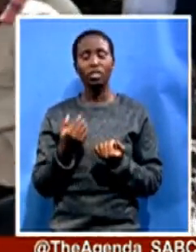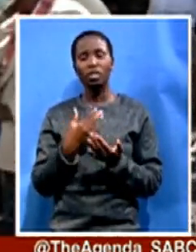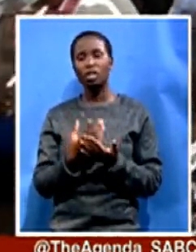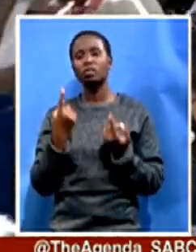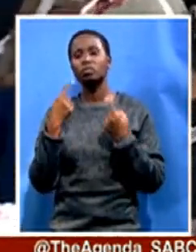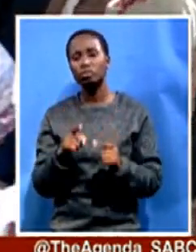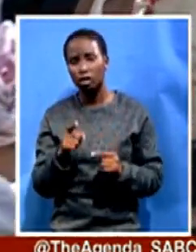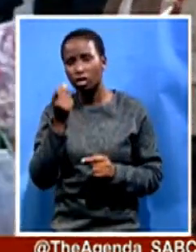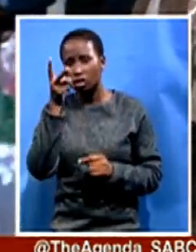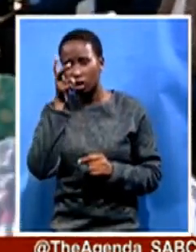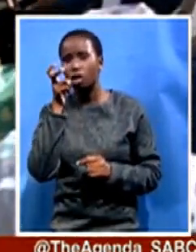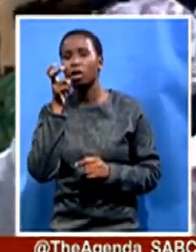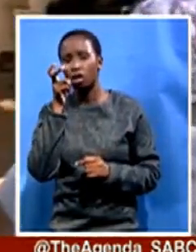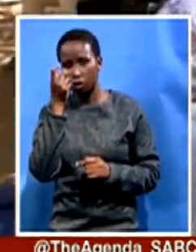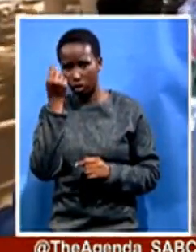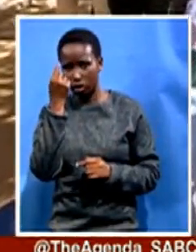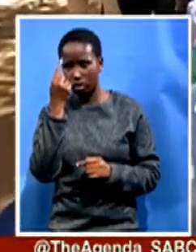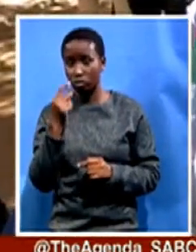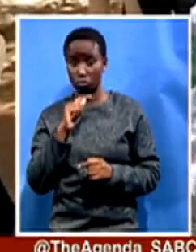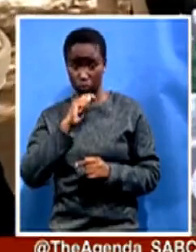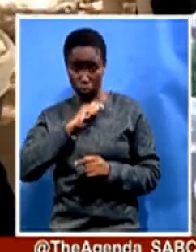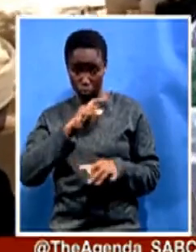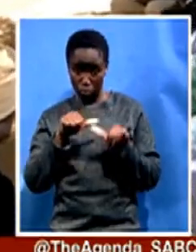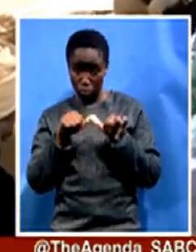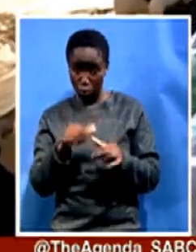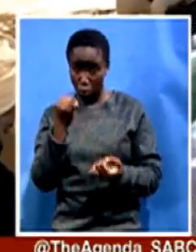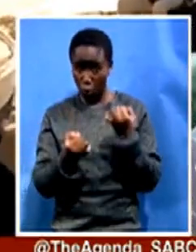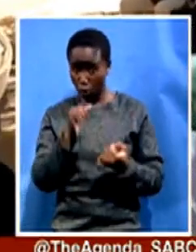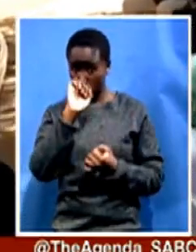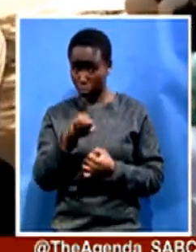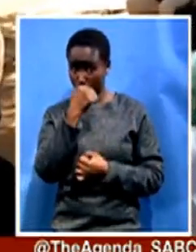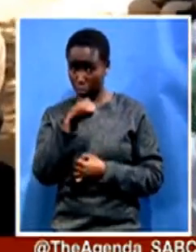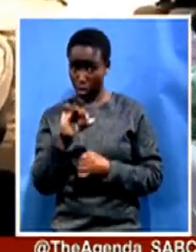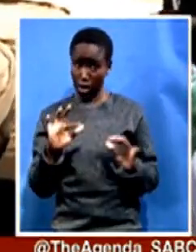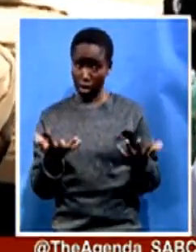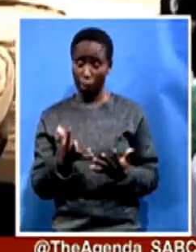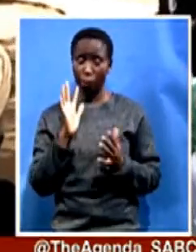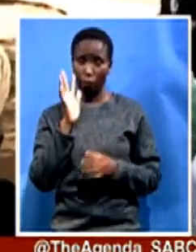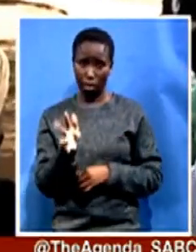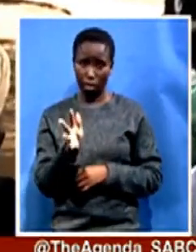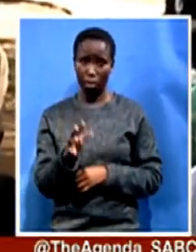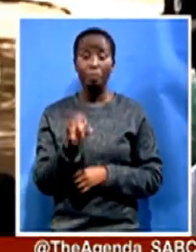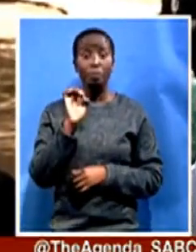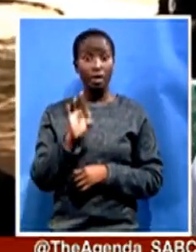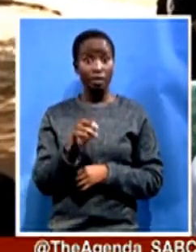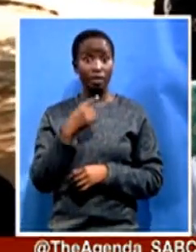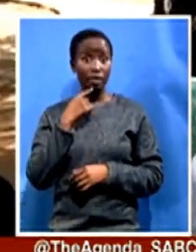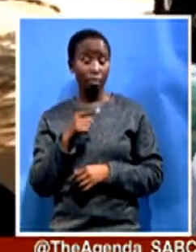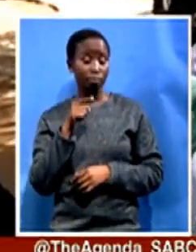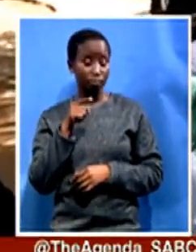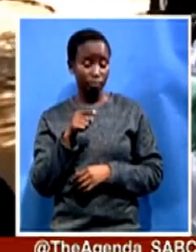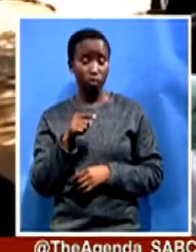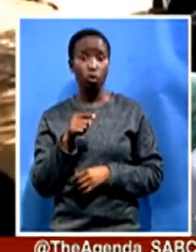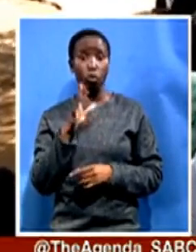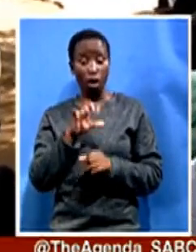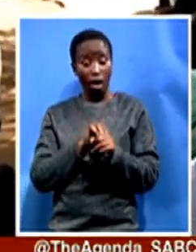going ahead, and if the issue of succession is going to be affected by these court processes which are